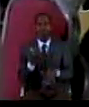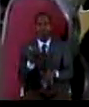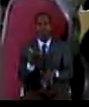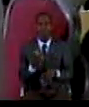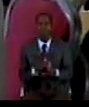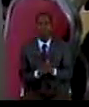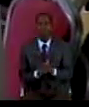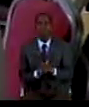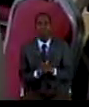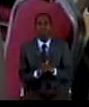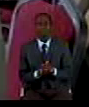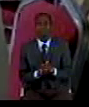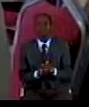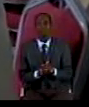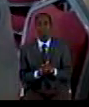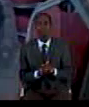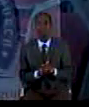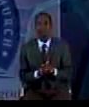that's Pastor Sam.